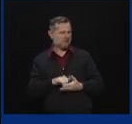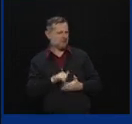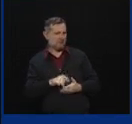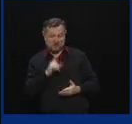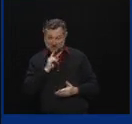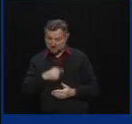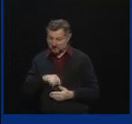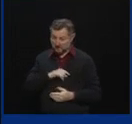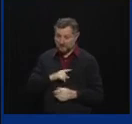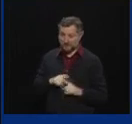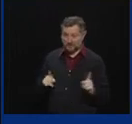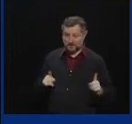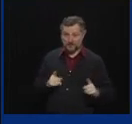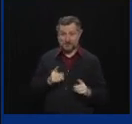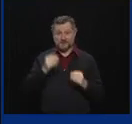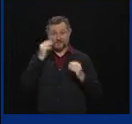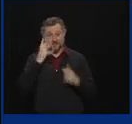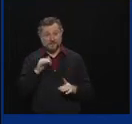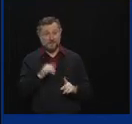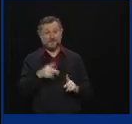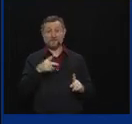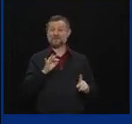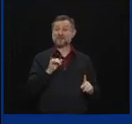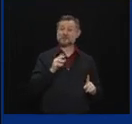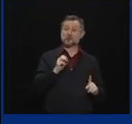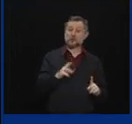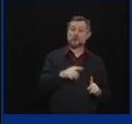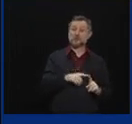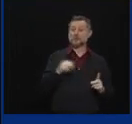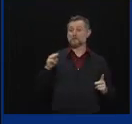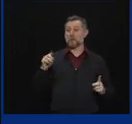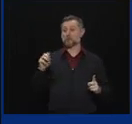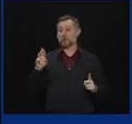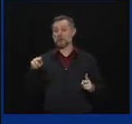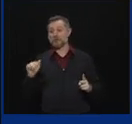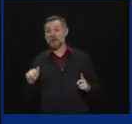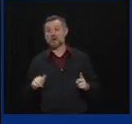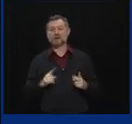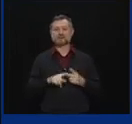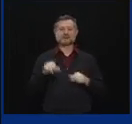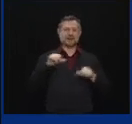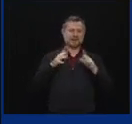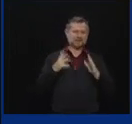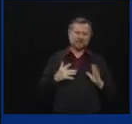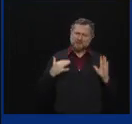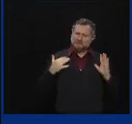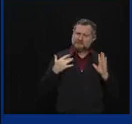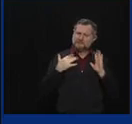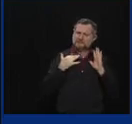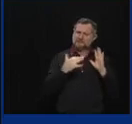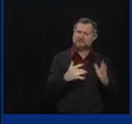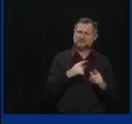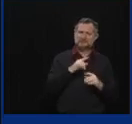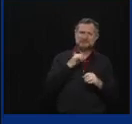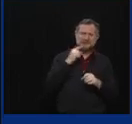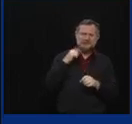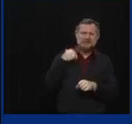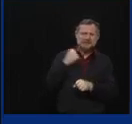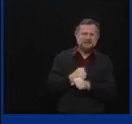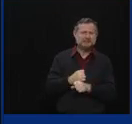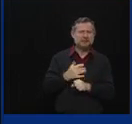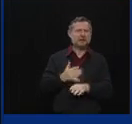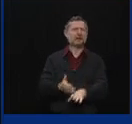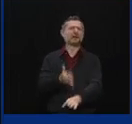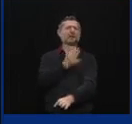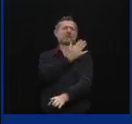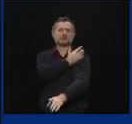Moderna, they've been decades in the making. And we need to make sure we get that information out, because it's very important